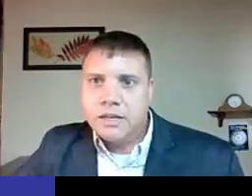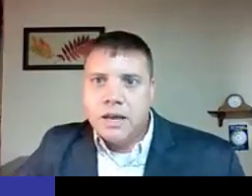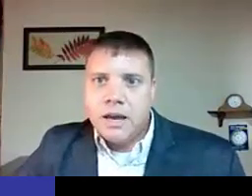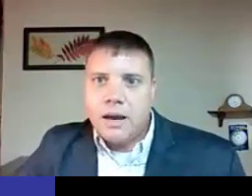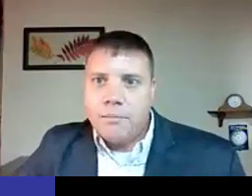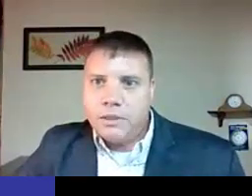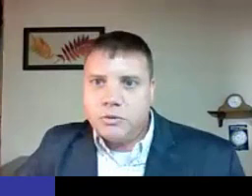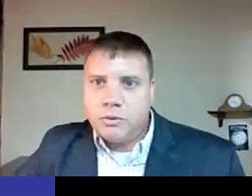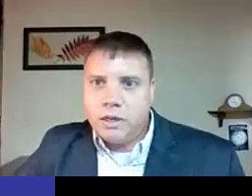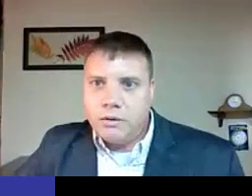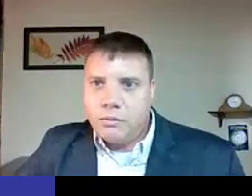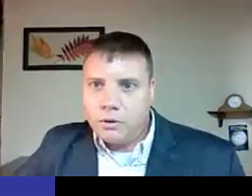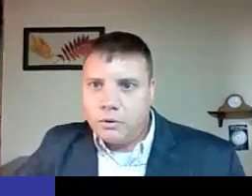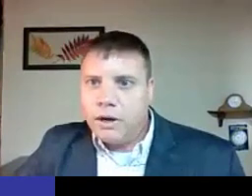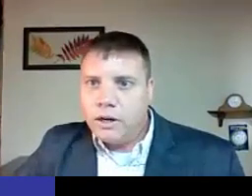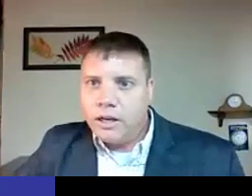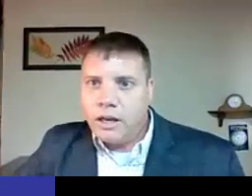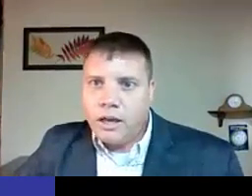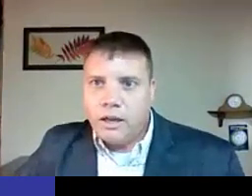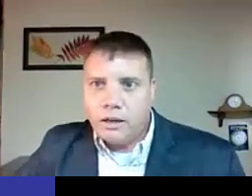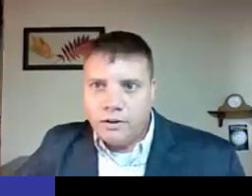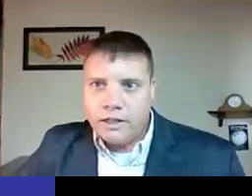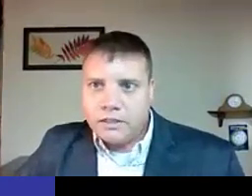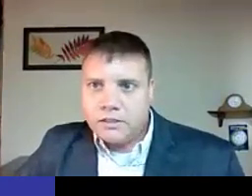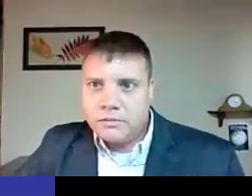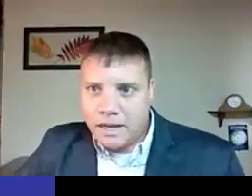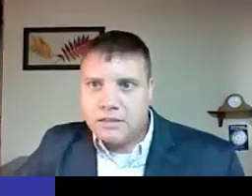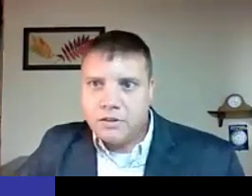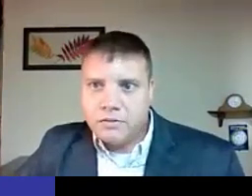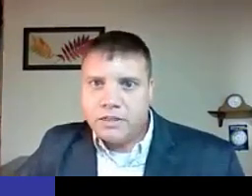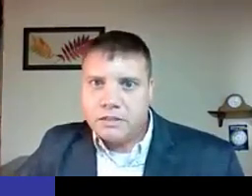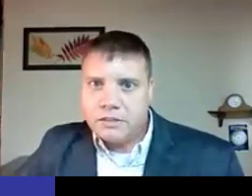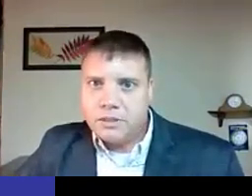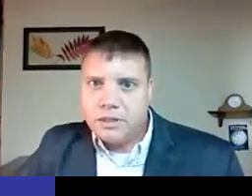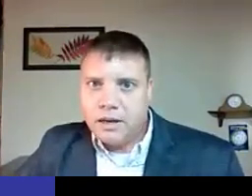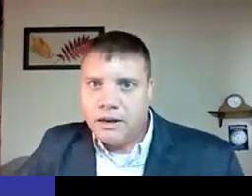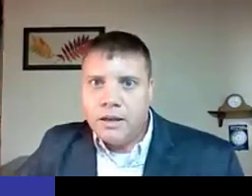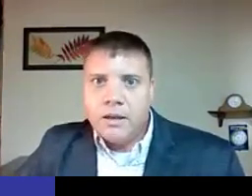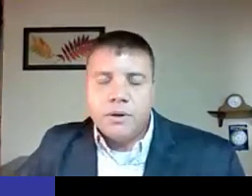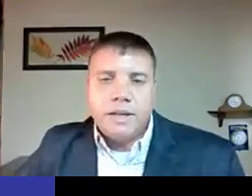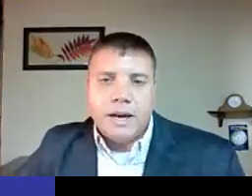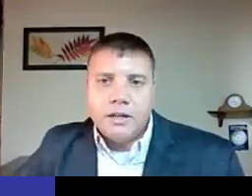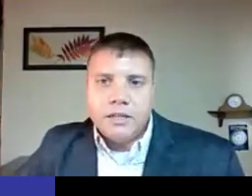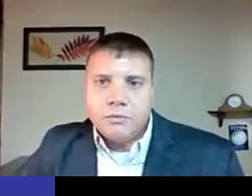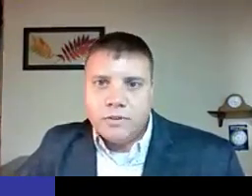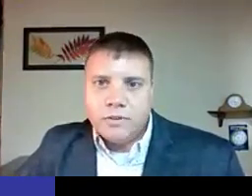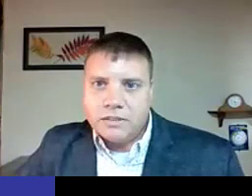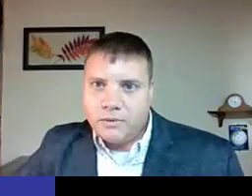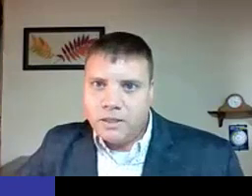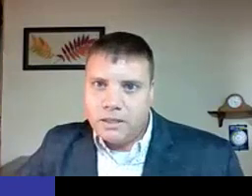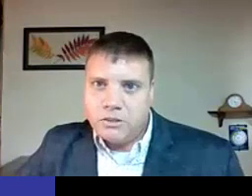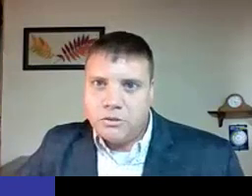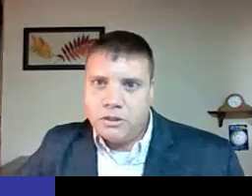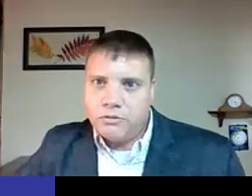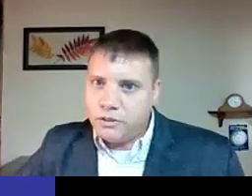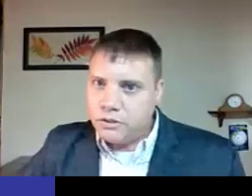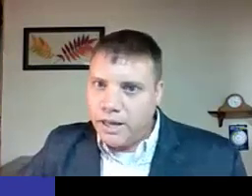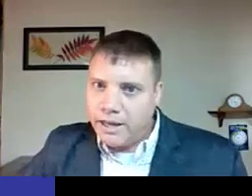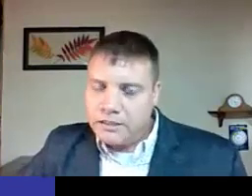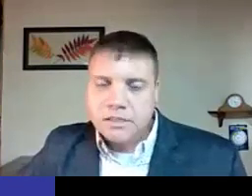balance between requiring interventions, positive interventions to be done, but allowing teams flexibility